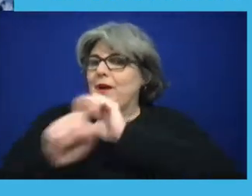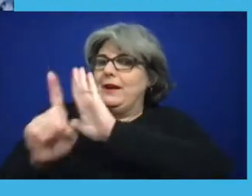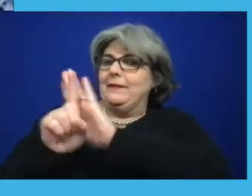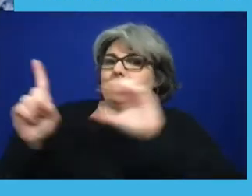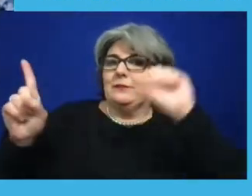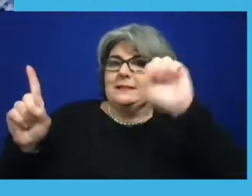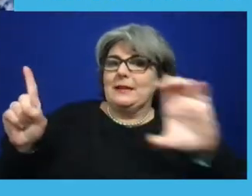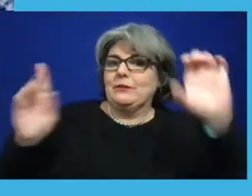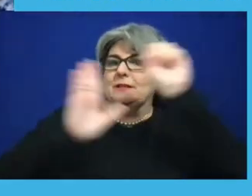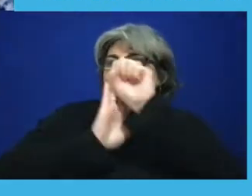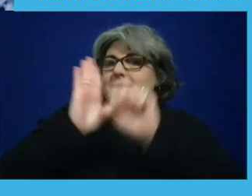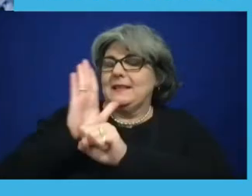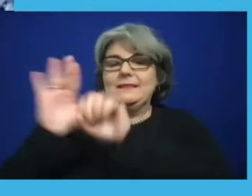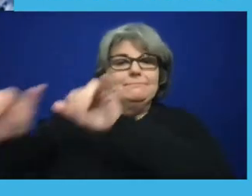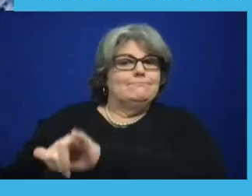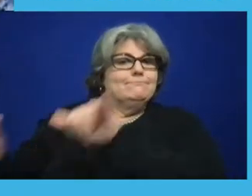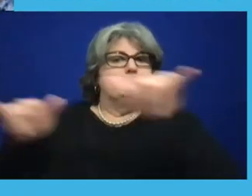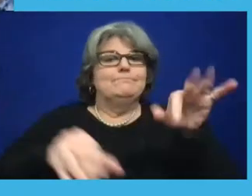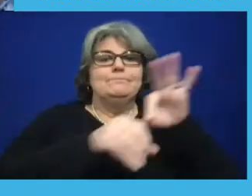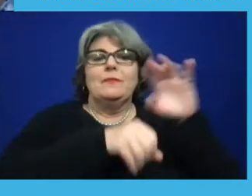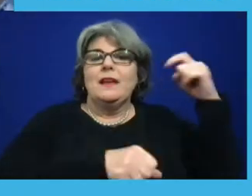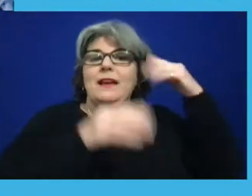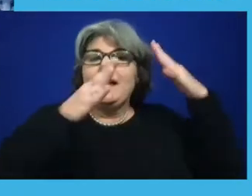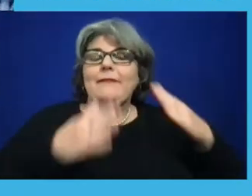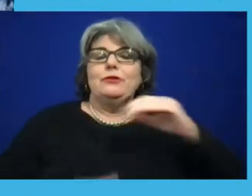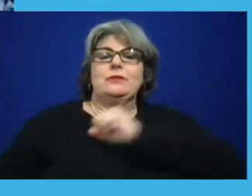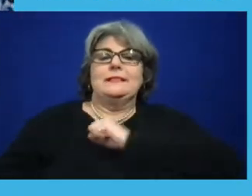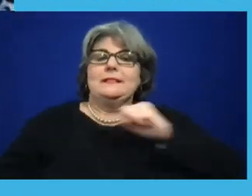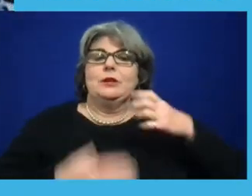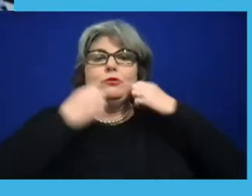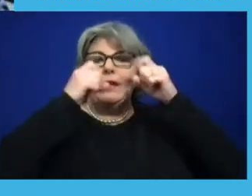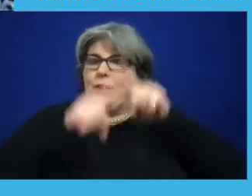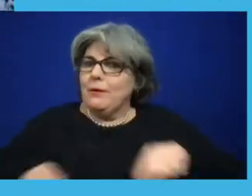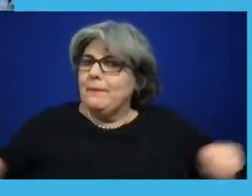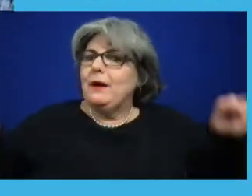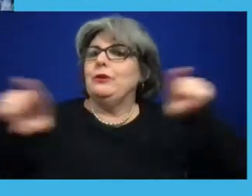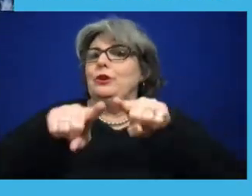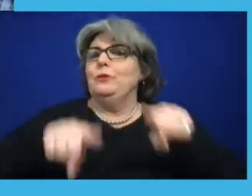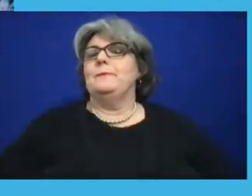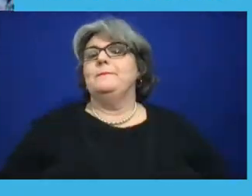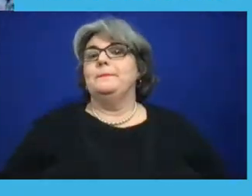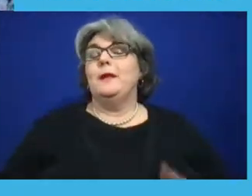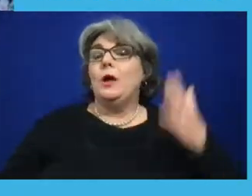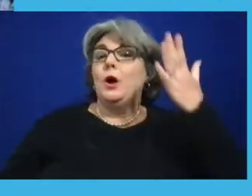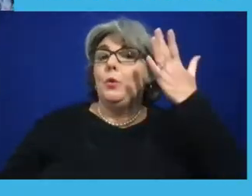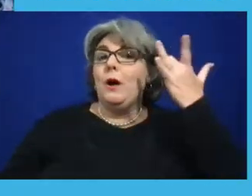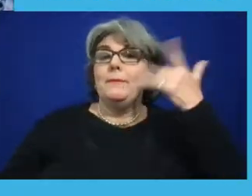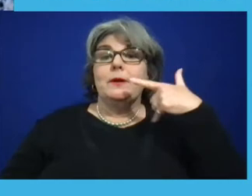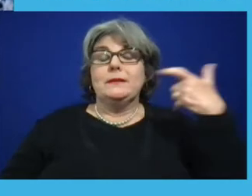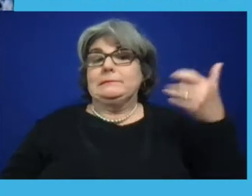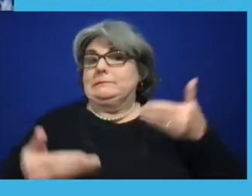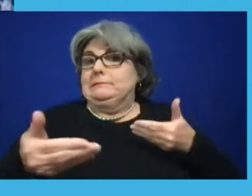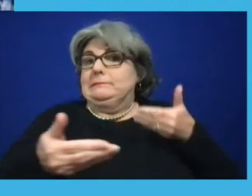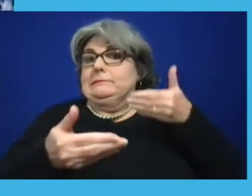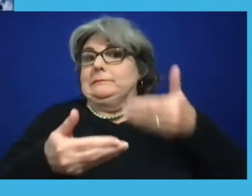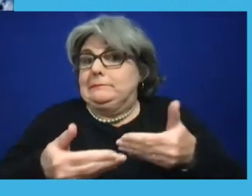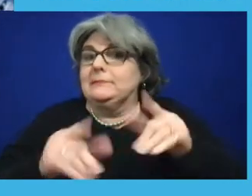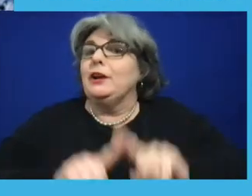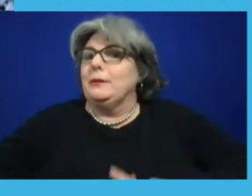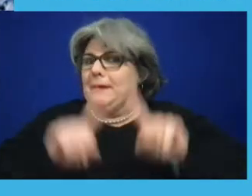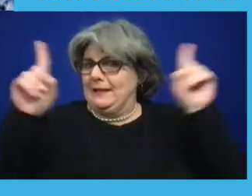Wynn. We gotta fight for them just like we fight to elect governors and senators who care about